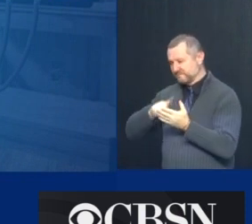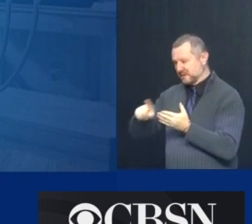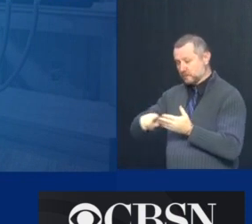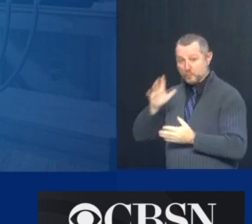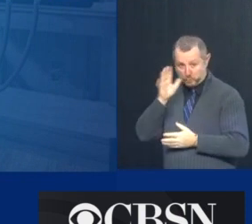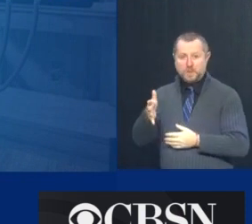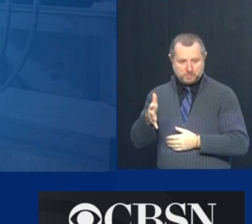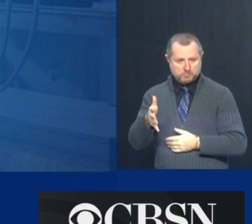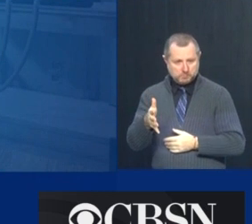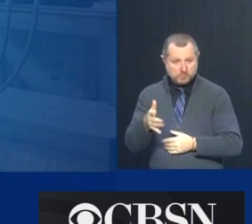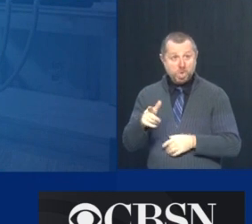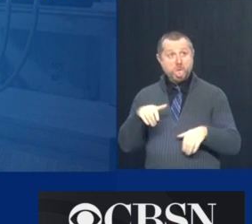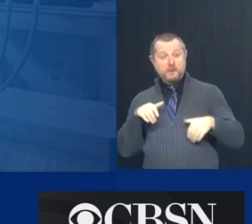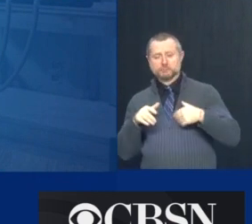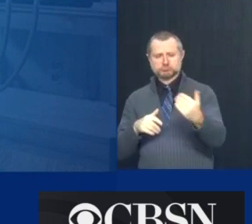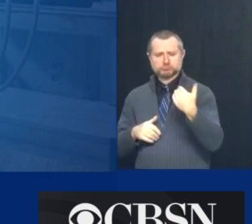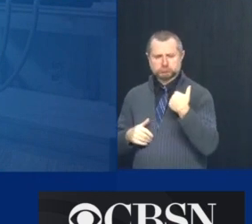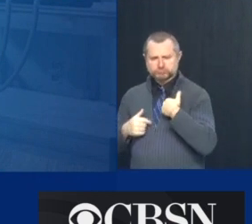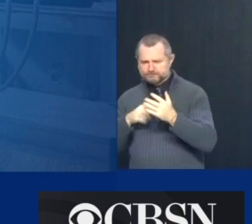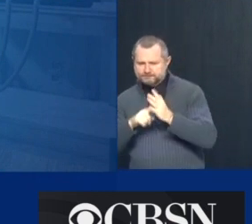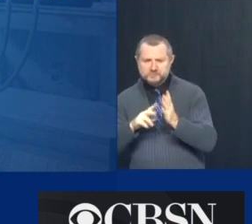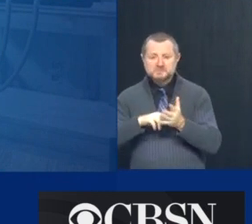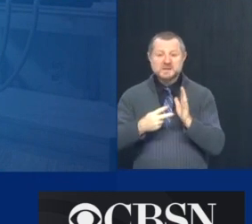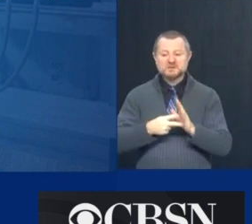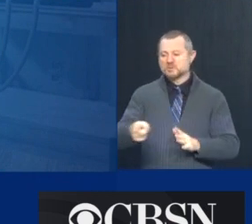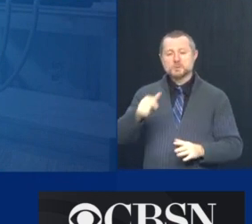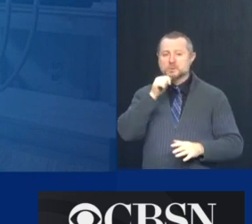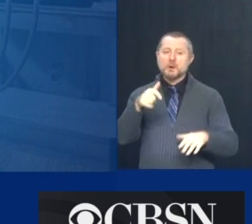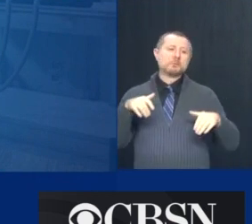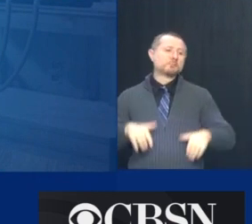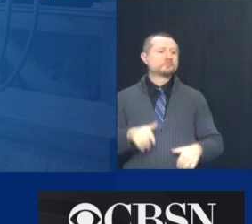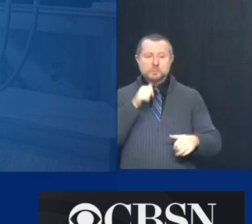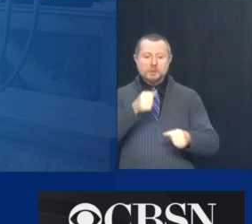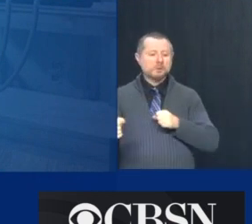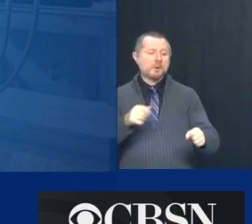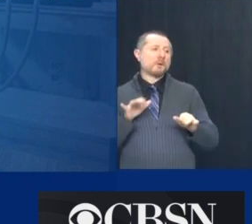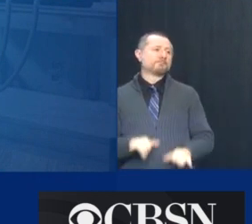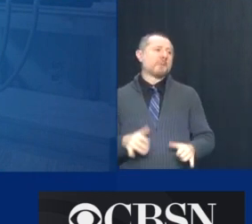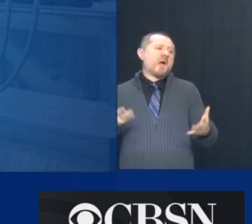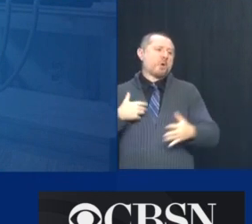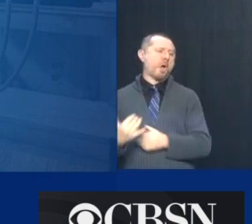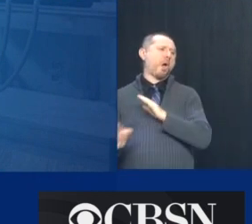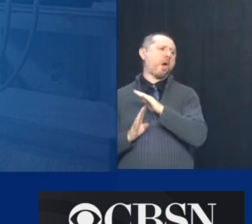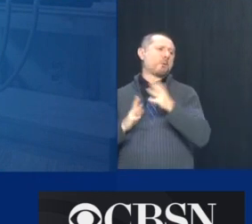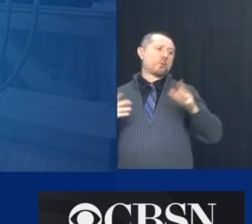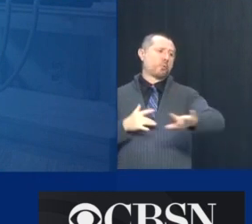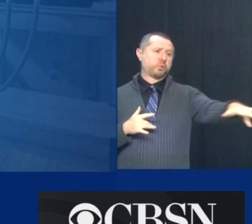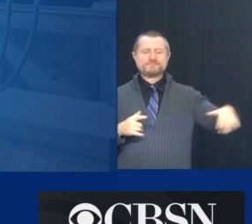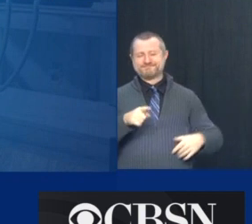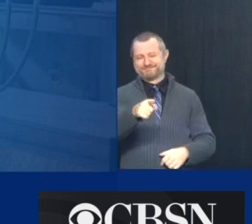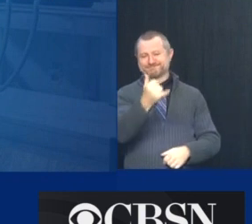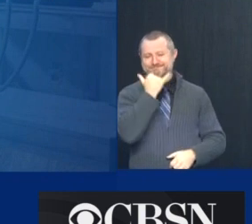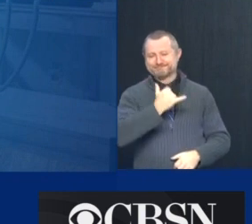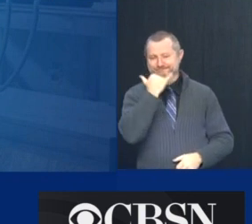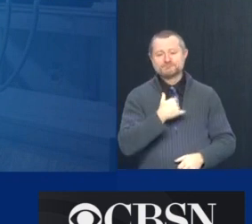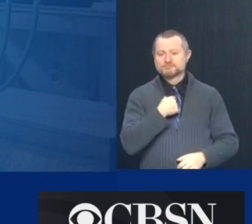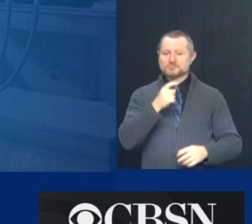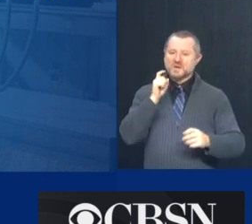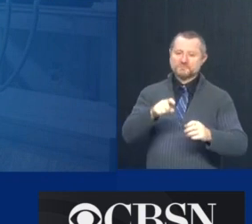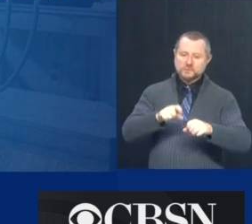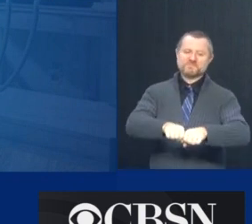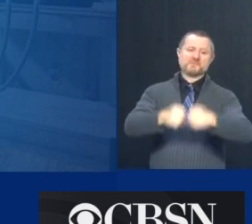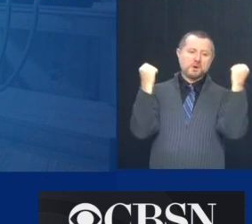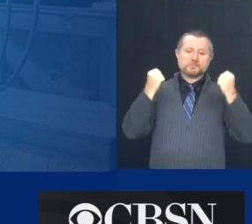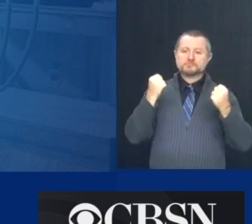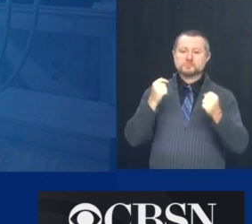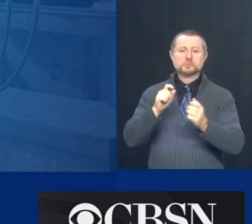that investigation is they did not distribute the patients, that will be malpractice on their part.